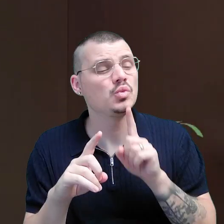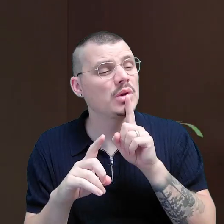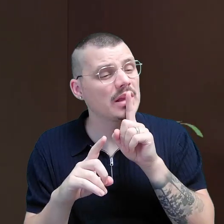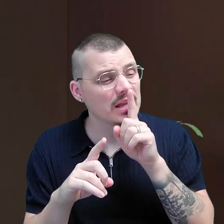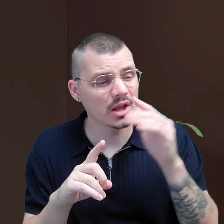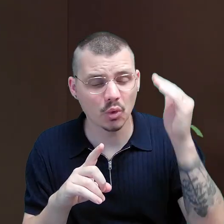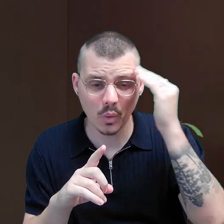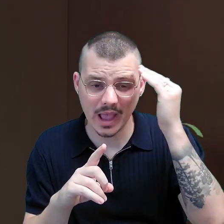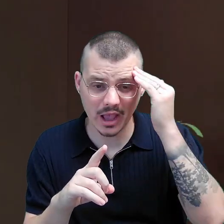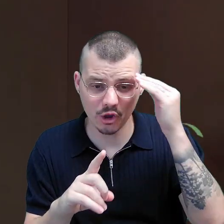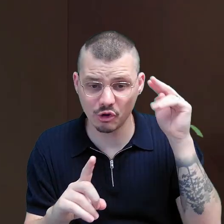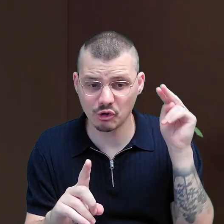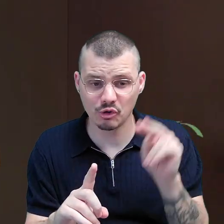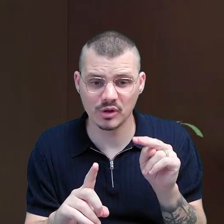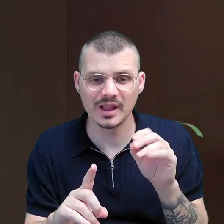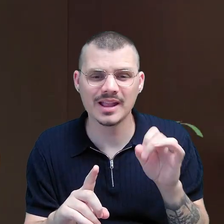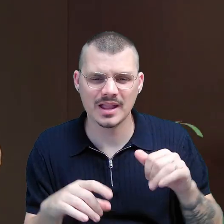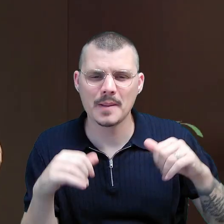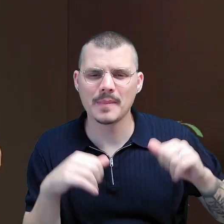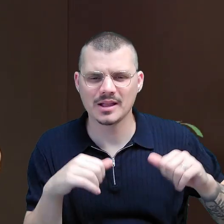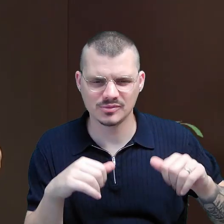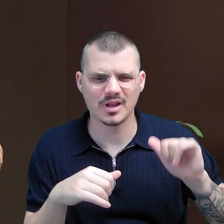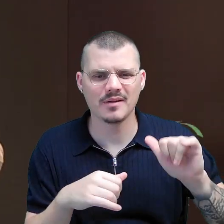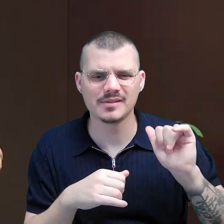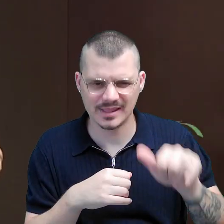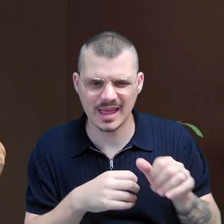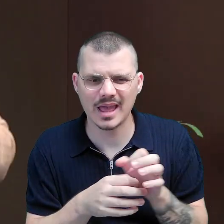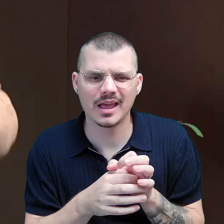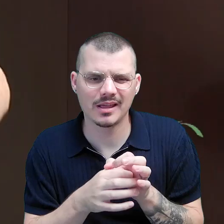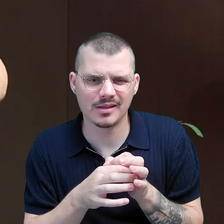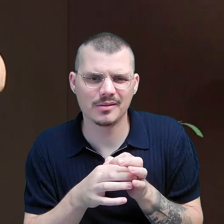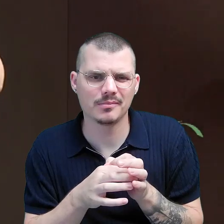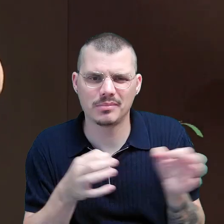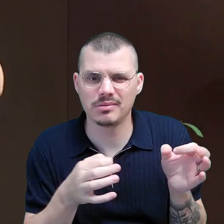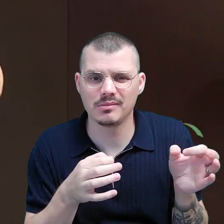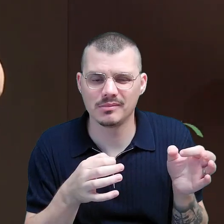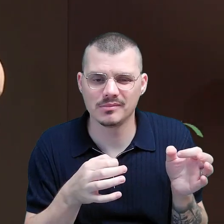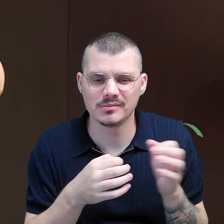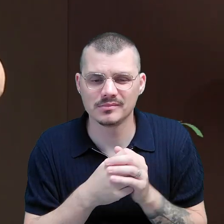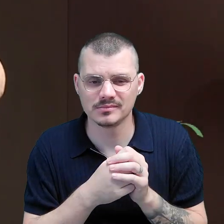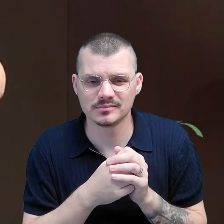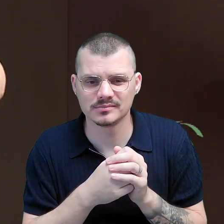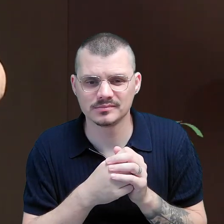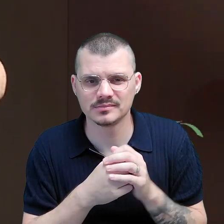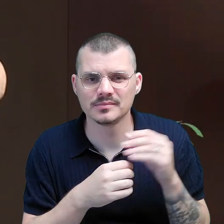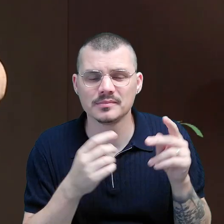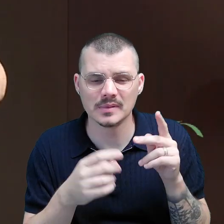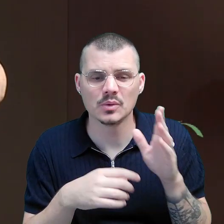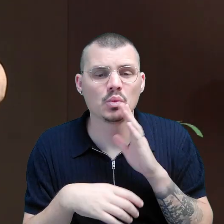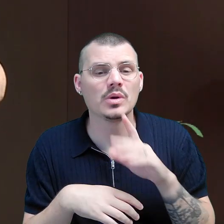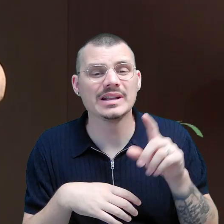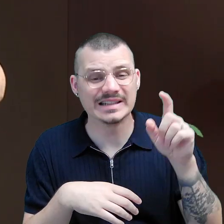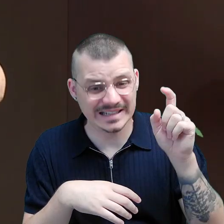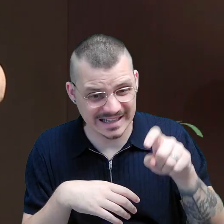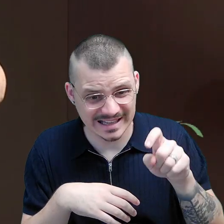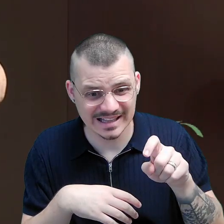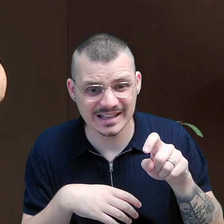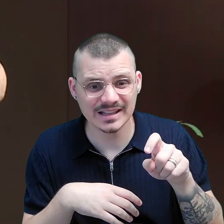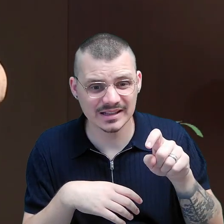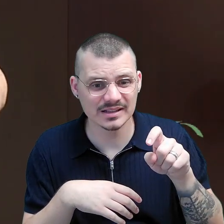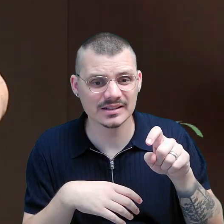aware of is the possibility of atlantoaxial subluxation, and people will need